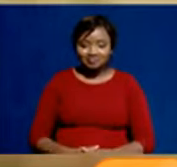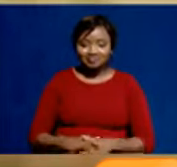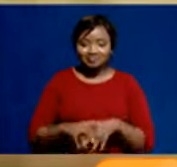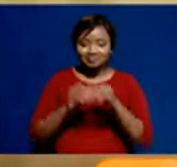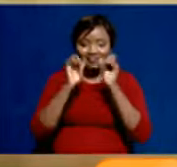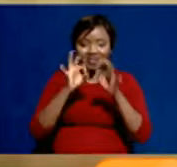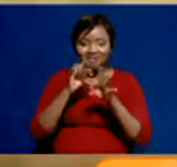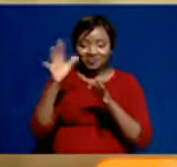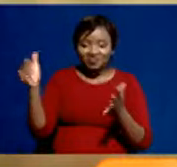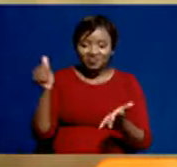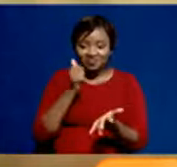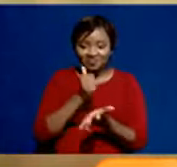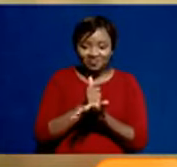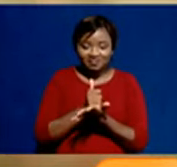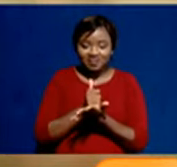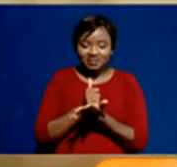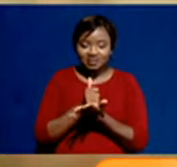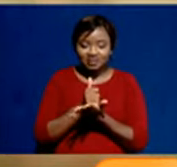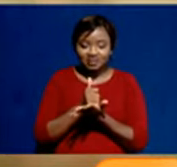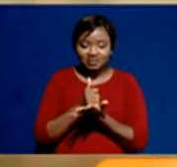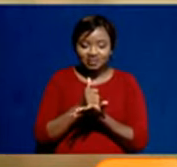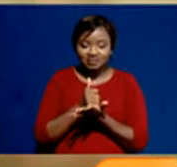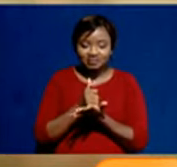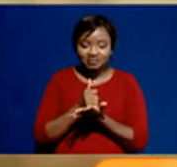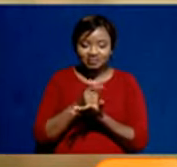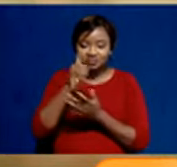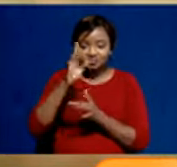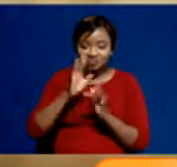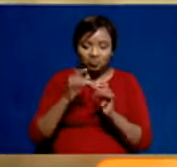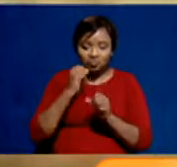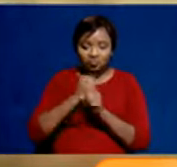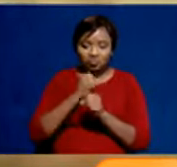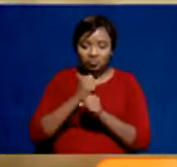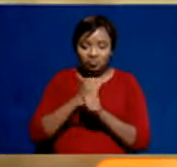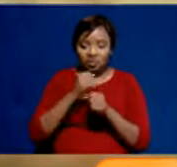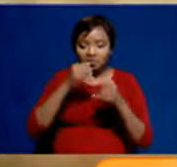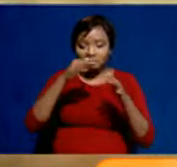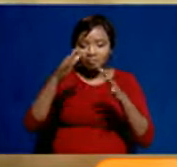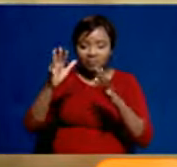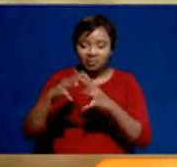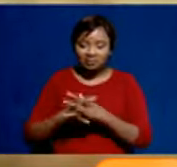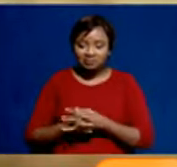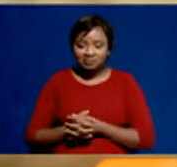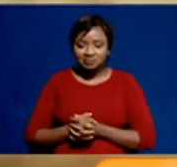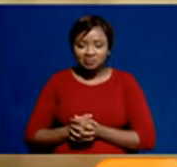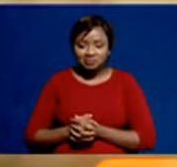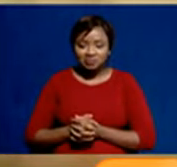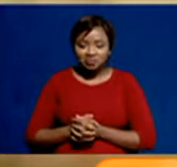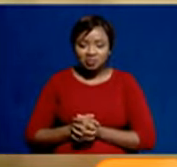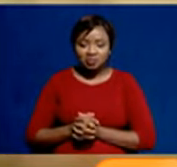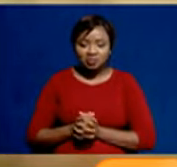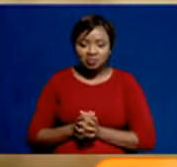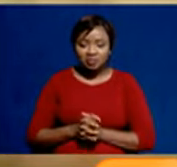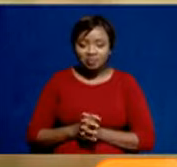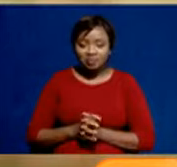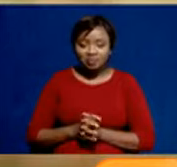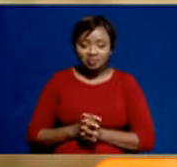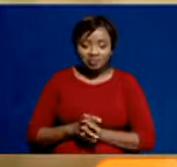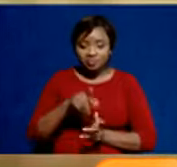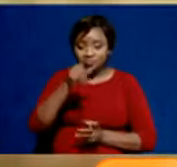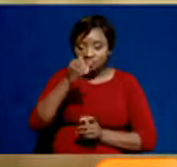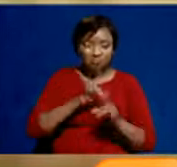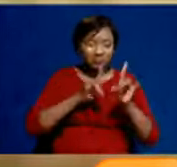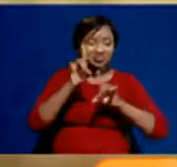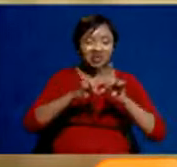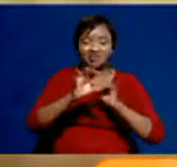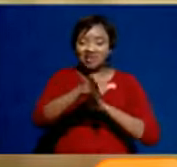to work in Kenya, not abroad. So the bulk of your time, you should be at your desk working. Even travels